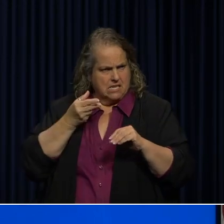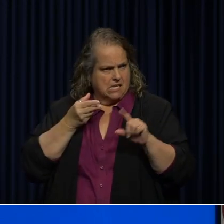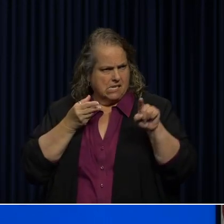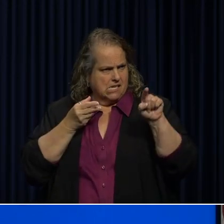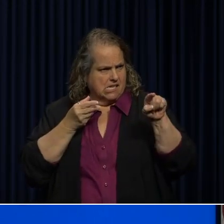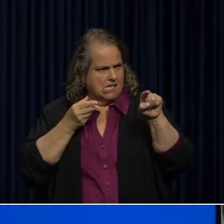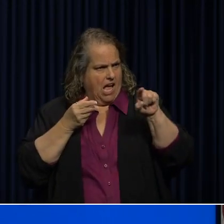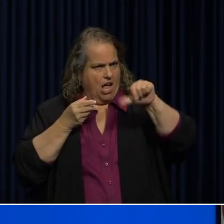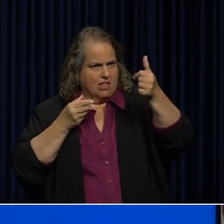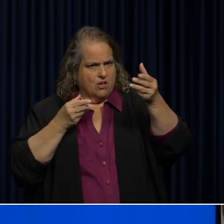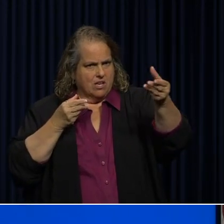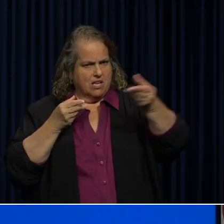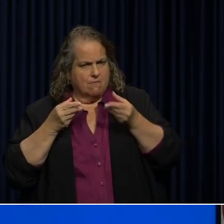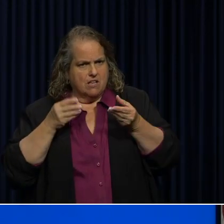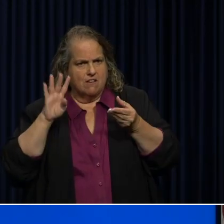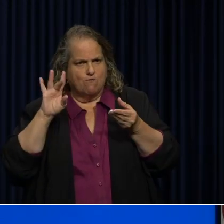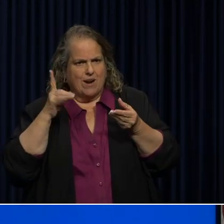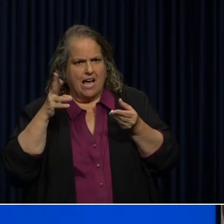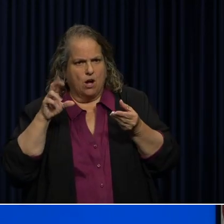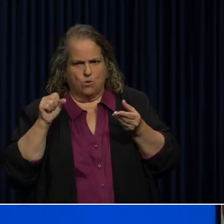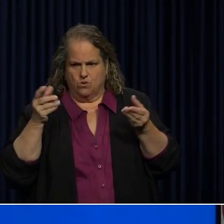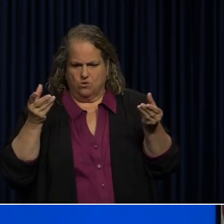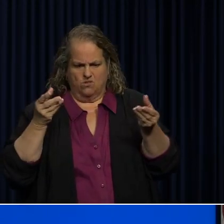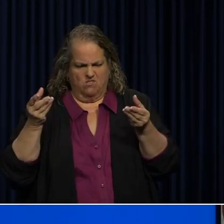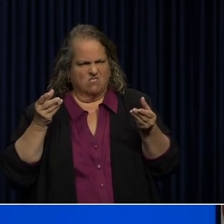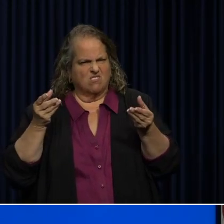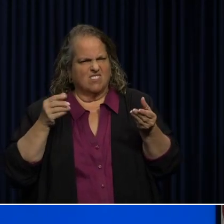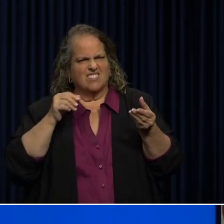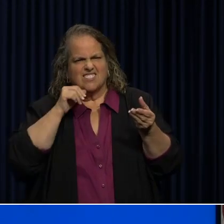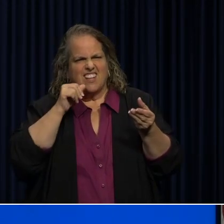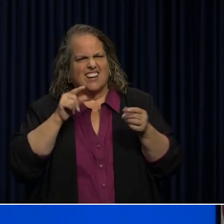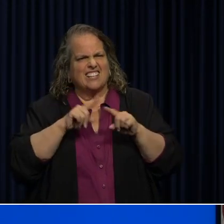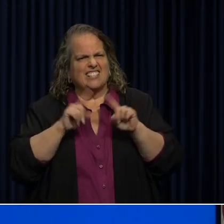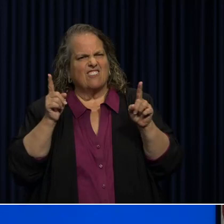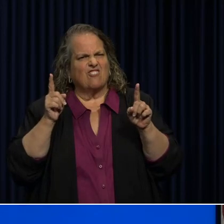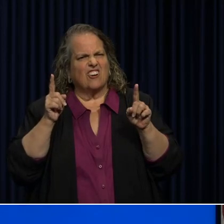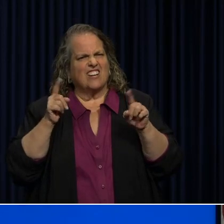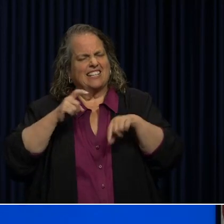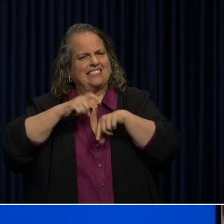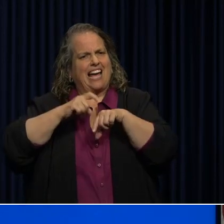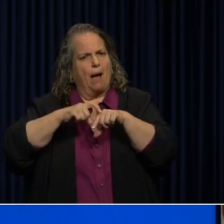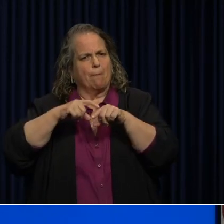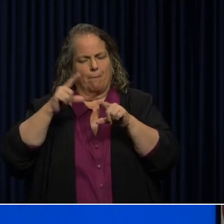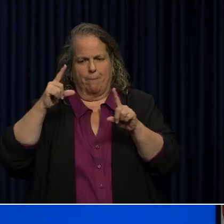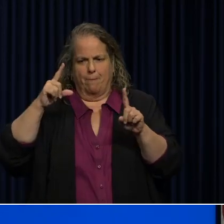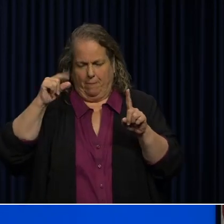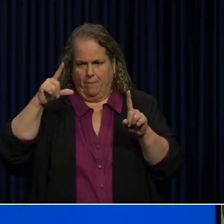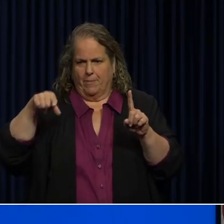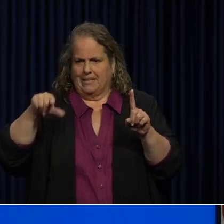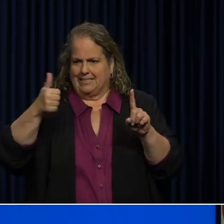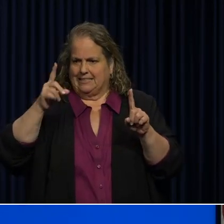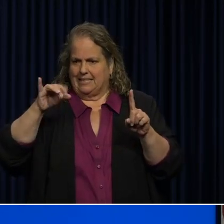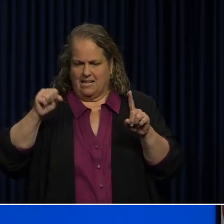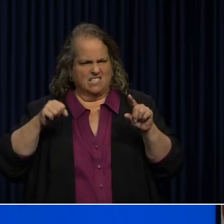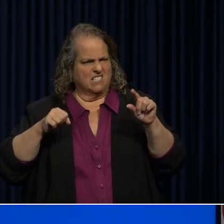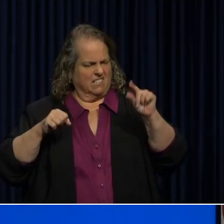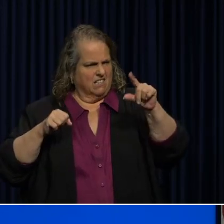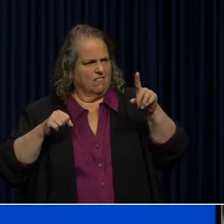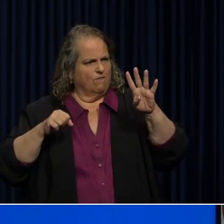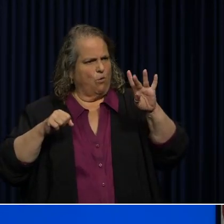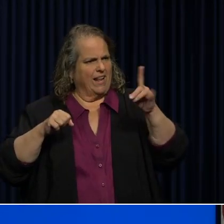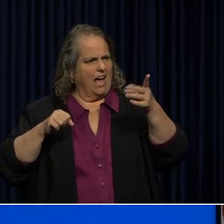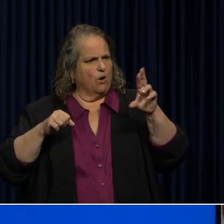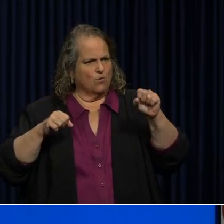a Gravity that's taken 48 hours, they're giving us different glimpses in time. And that makes the data difficult